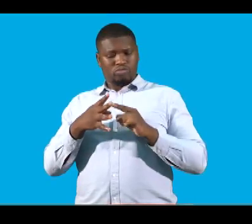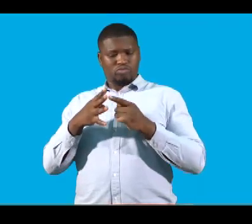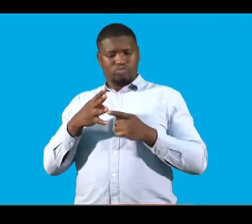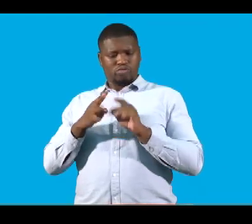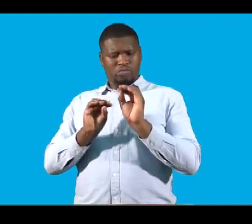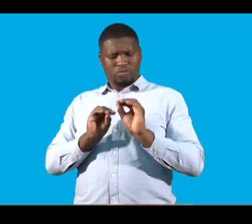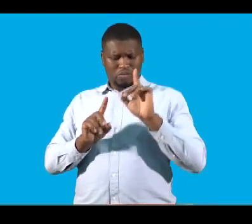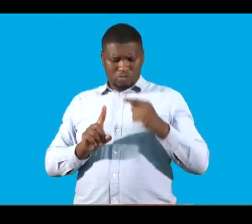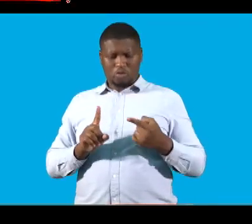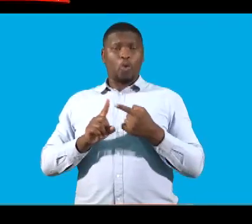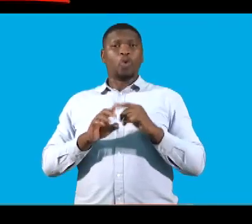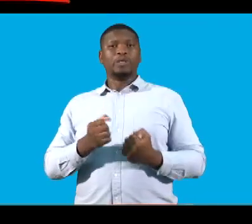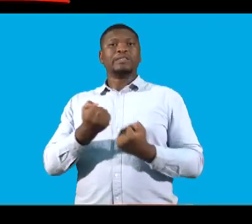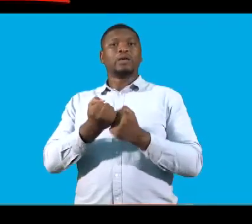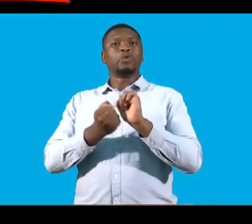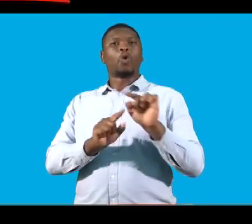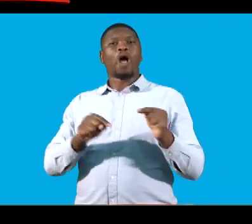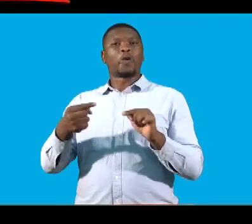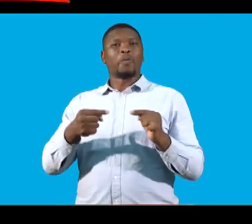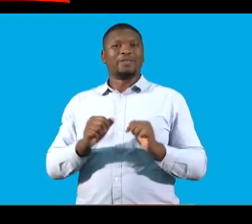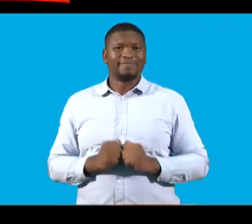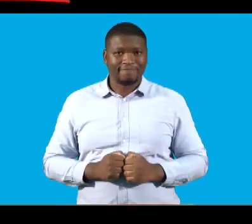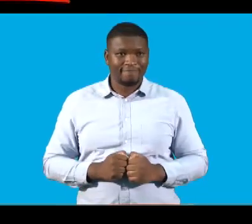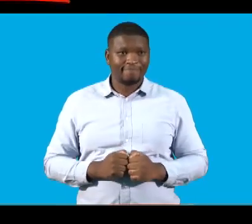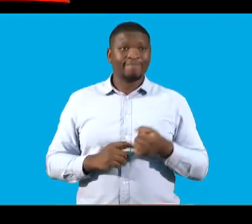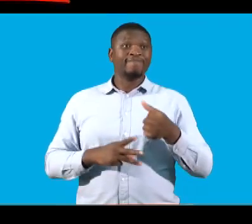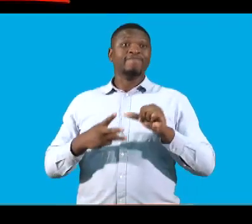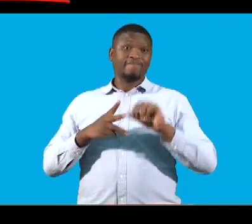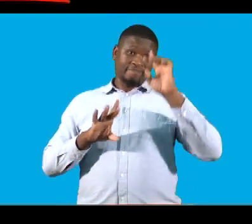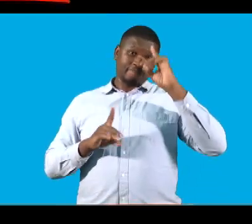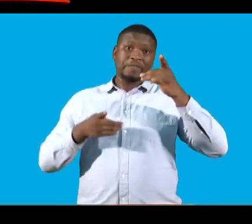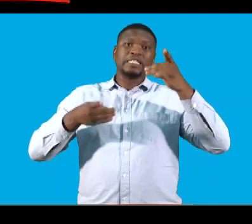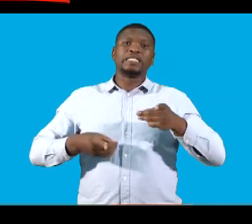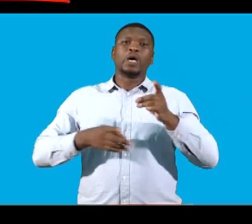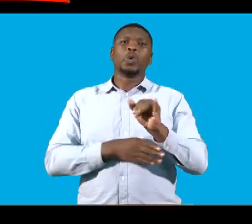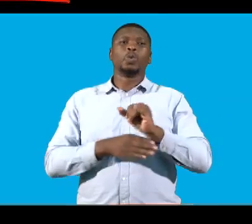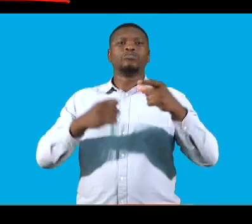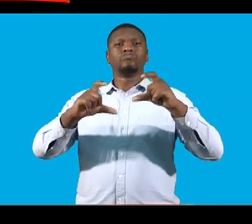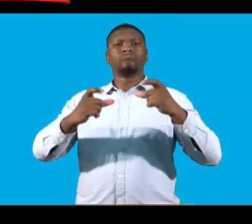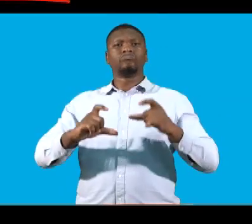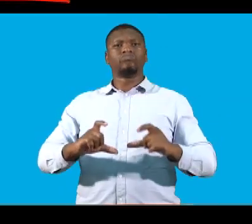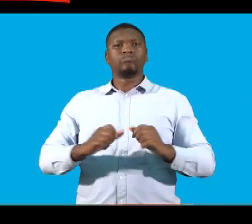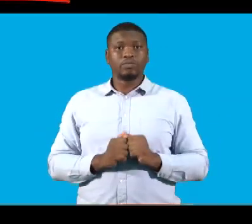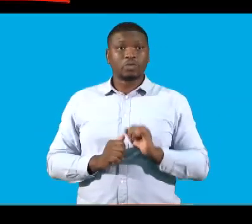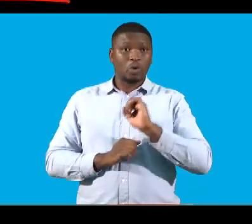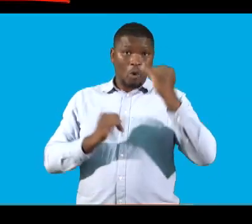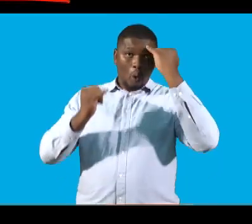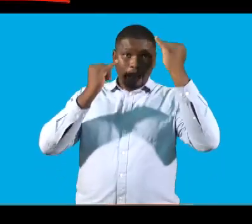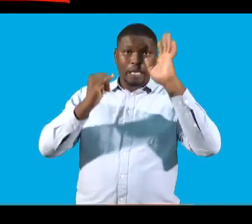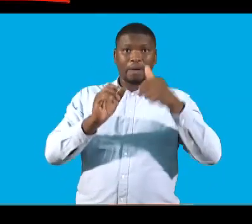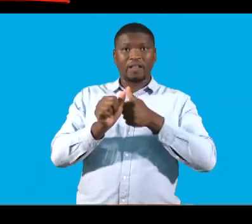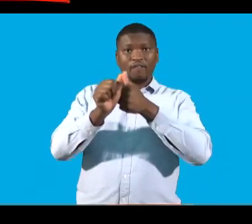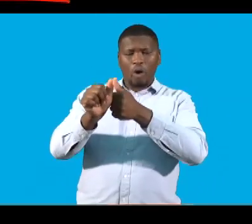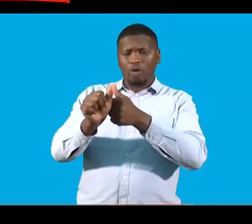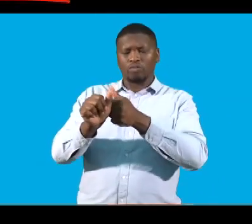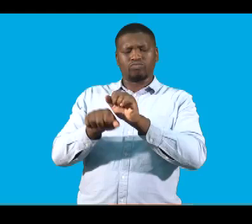novel play that support your argument. And then decide on the paragraphs. Put your ideas all